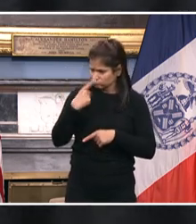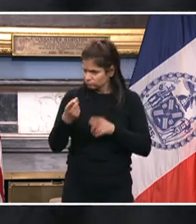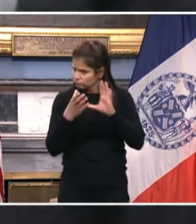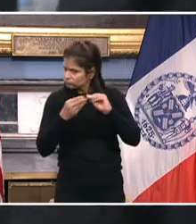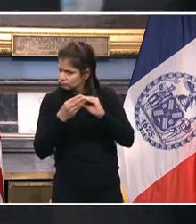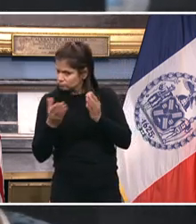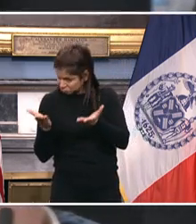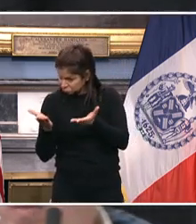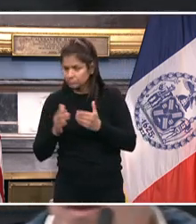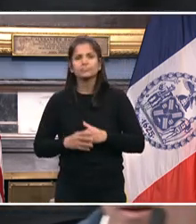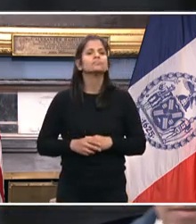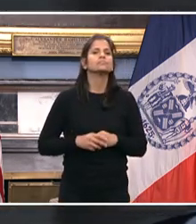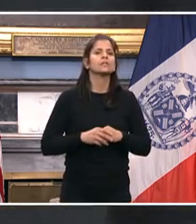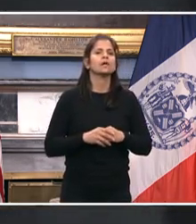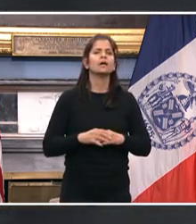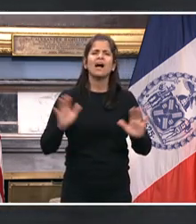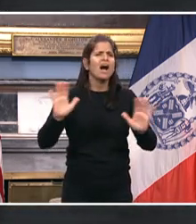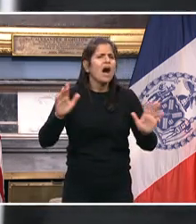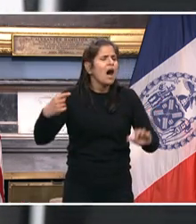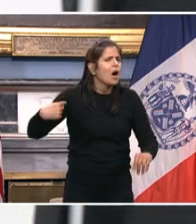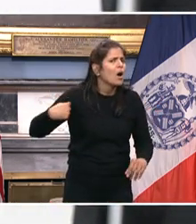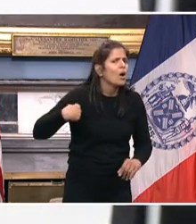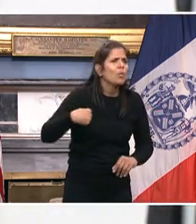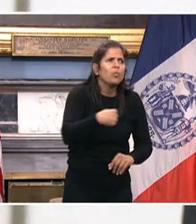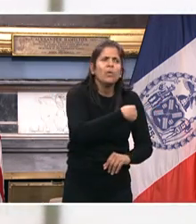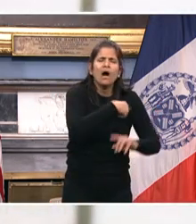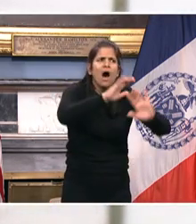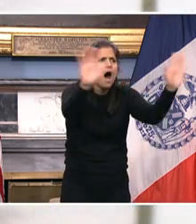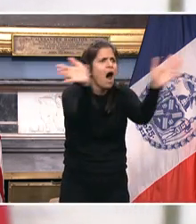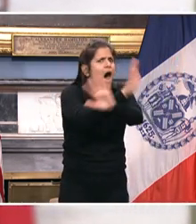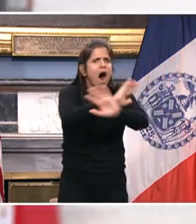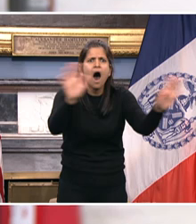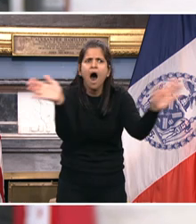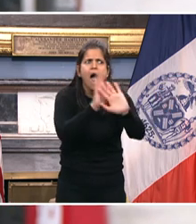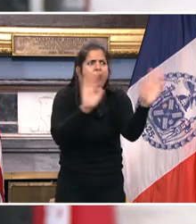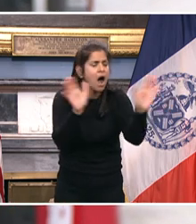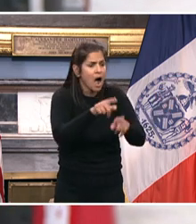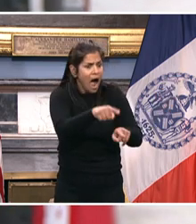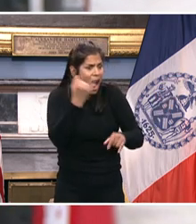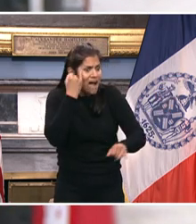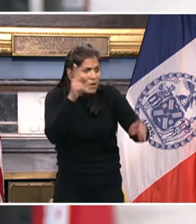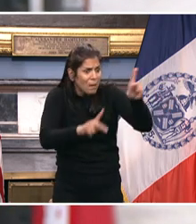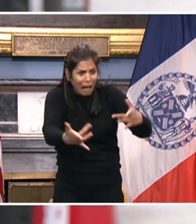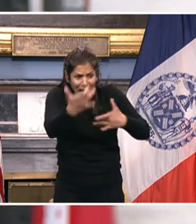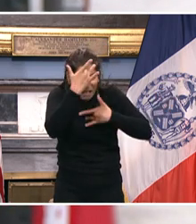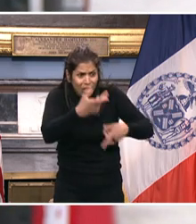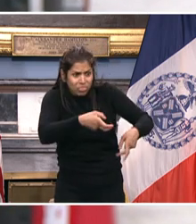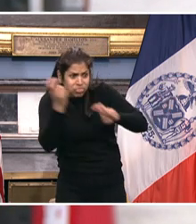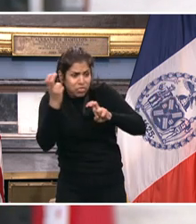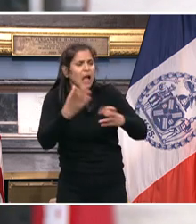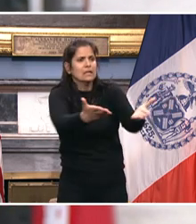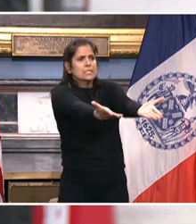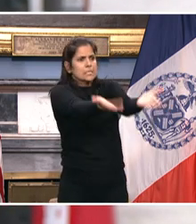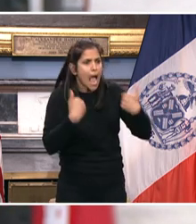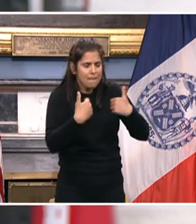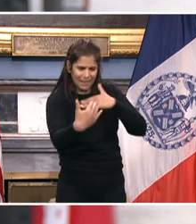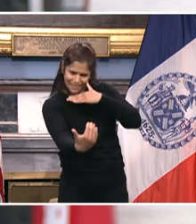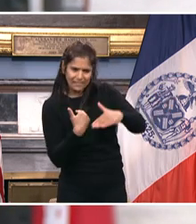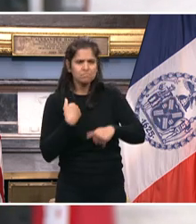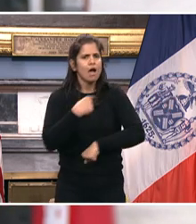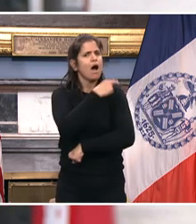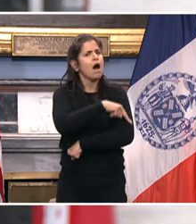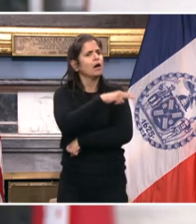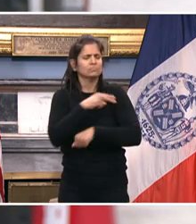with pneumonia who is short of breath. We do tell people who have mild symptoms that they